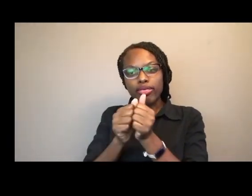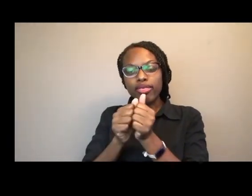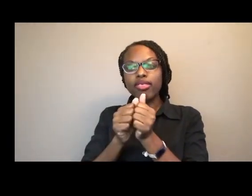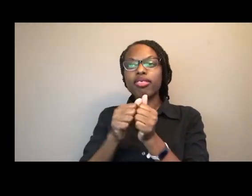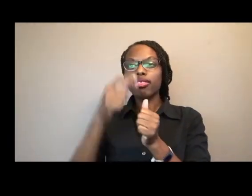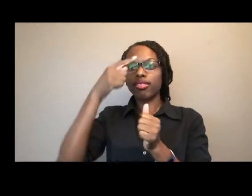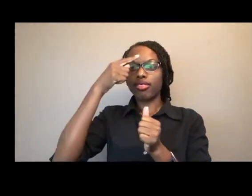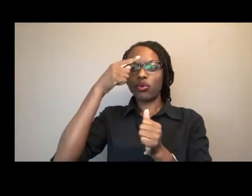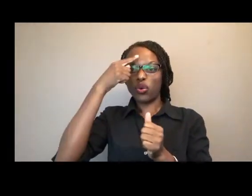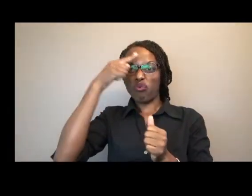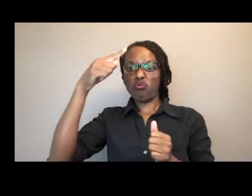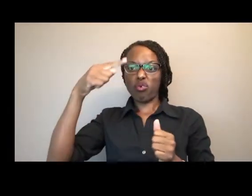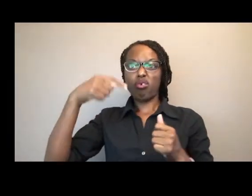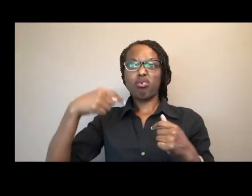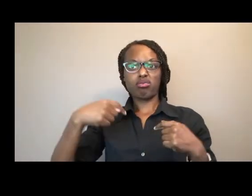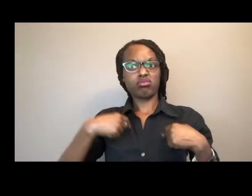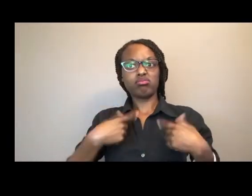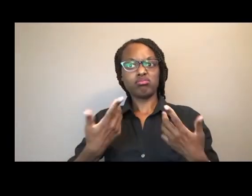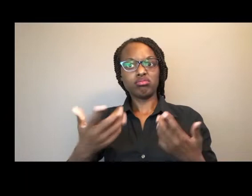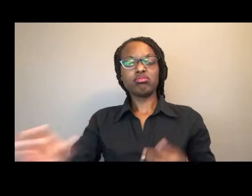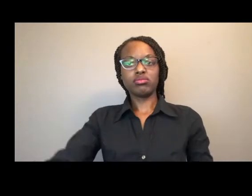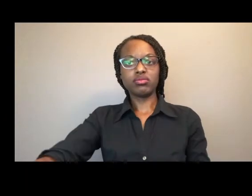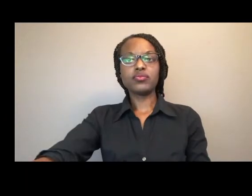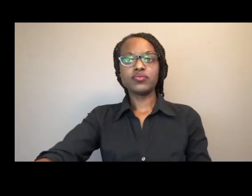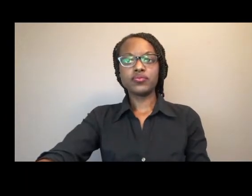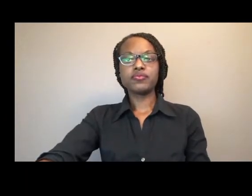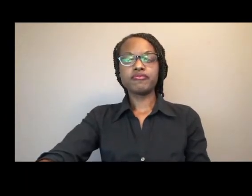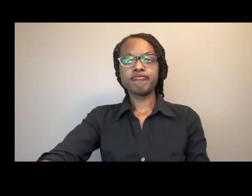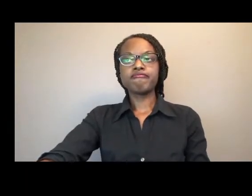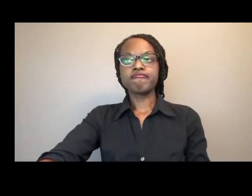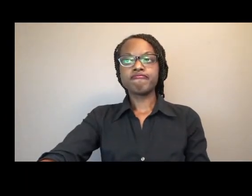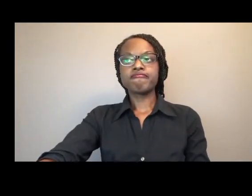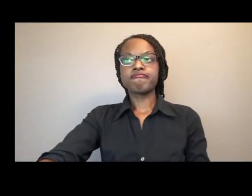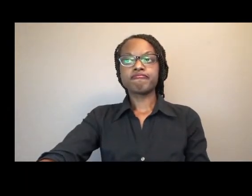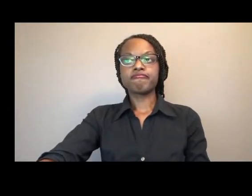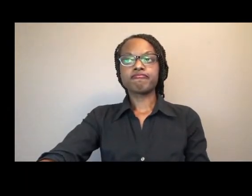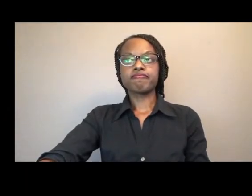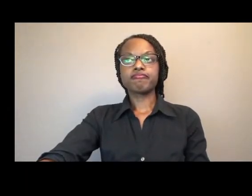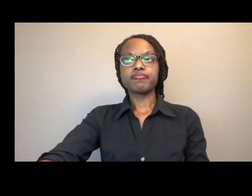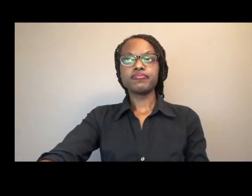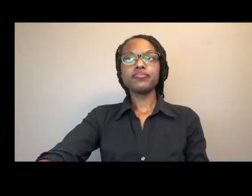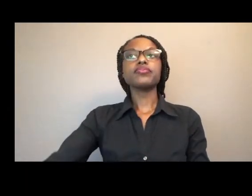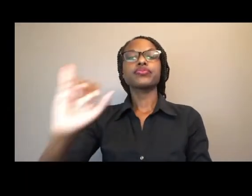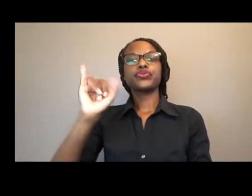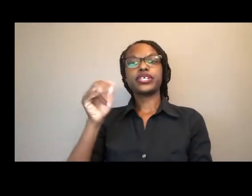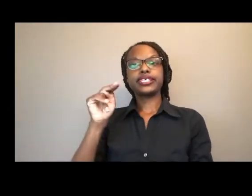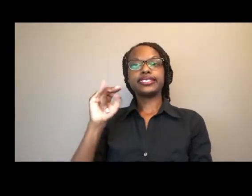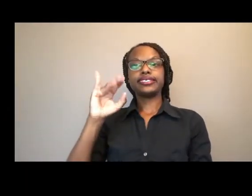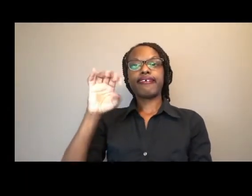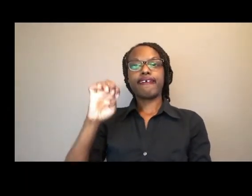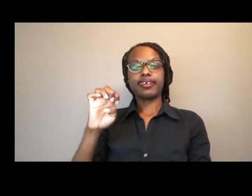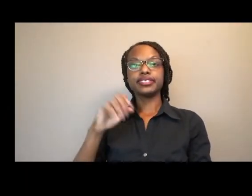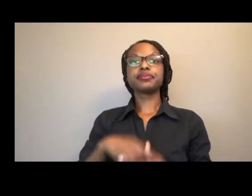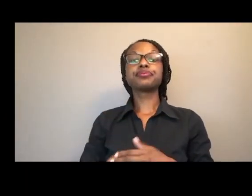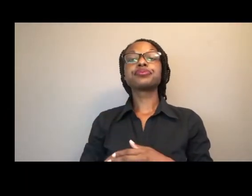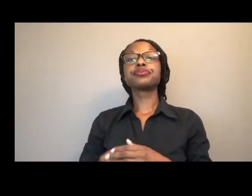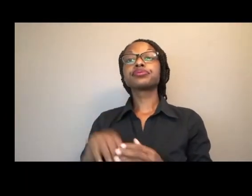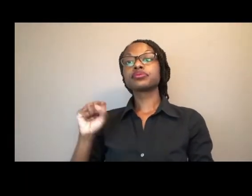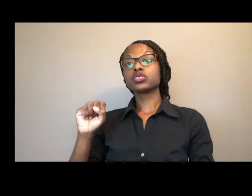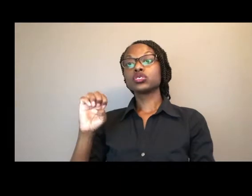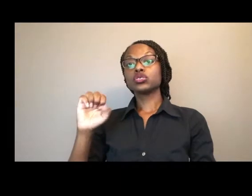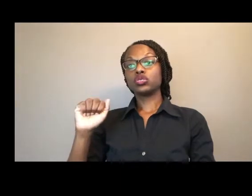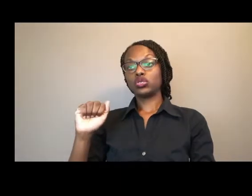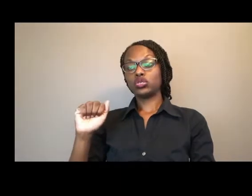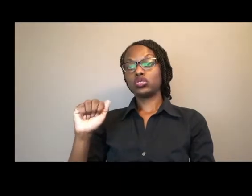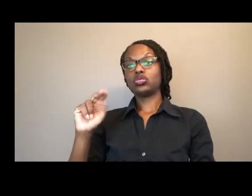for or take care of them. Sean and I had a conversation about how we could make a difference and get other people involved